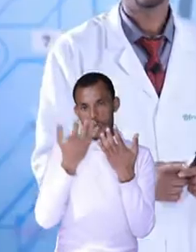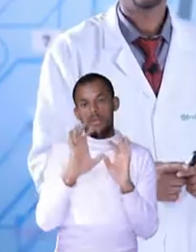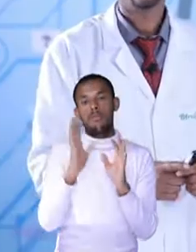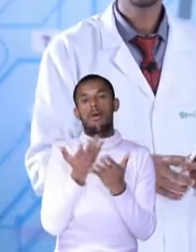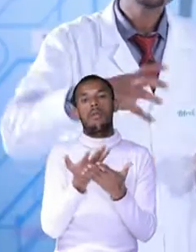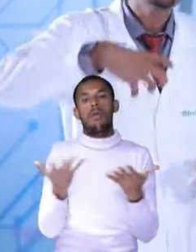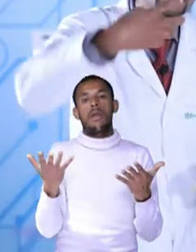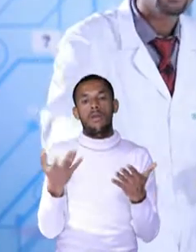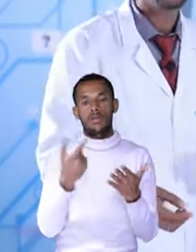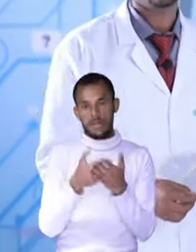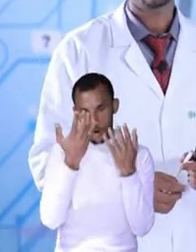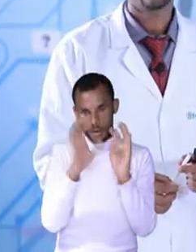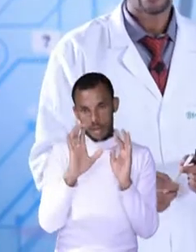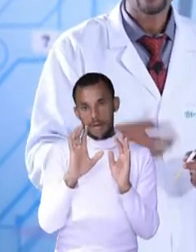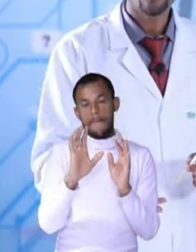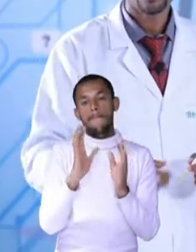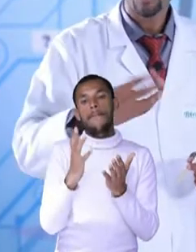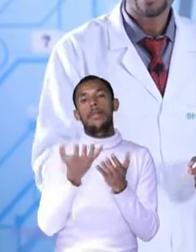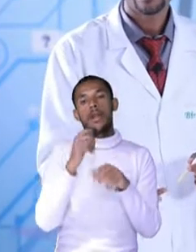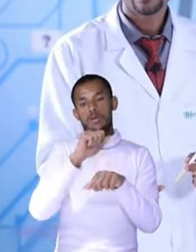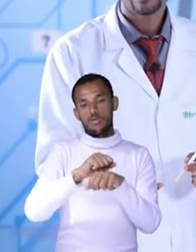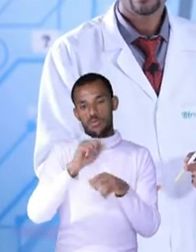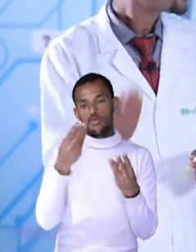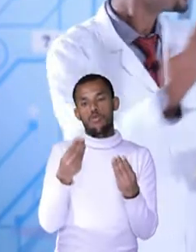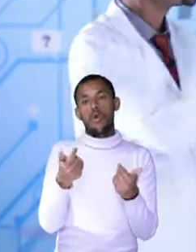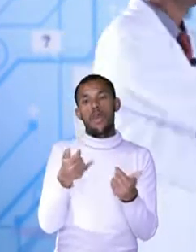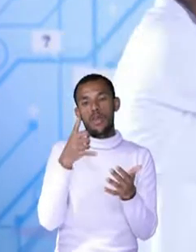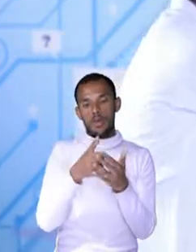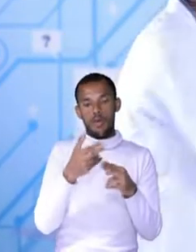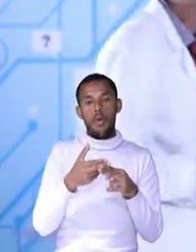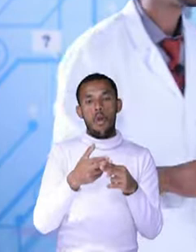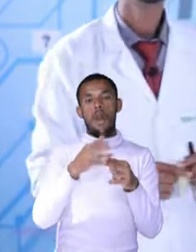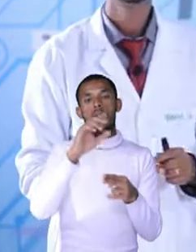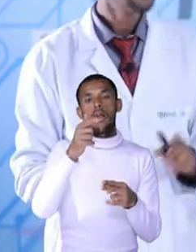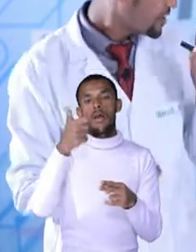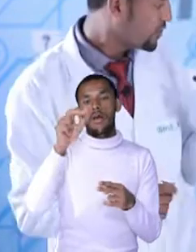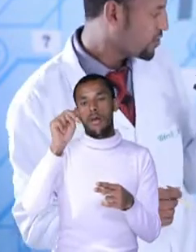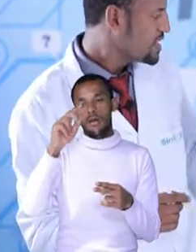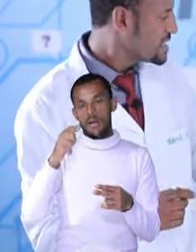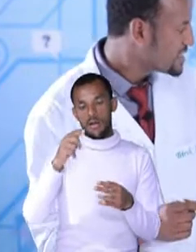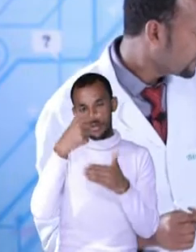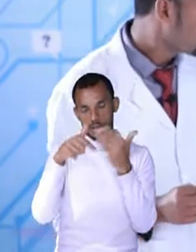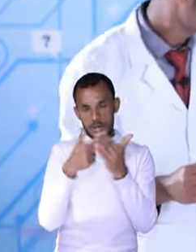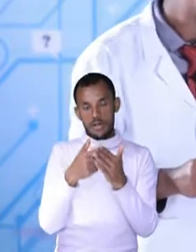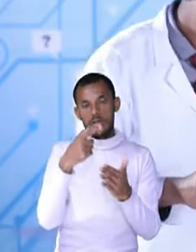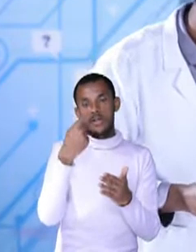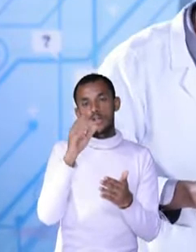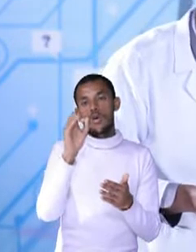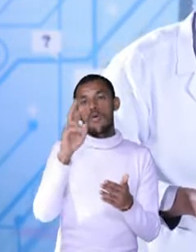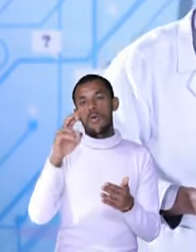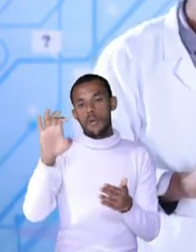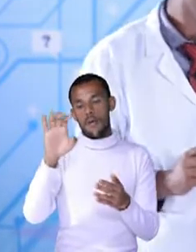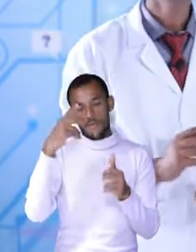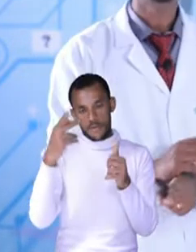materials. These unwanted materials, like rock, soil, is called gunk. Therefore, the ore must